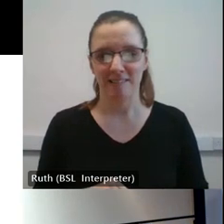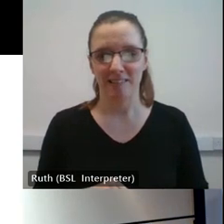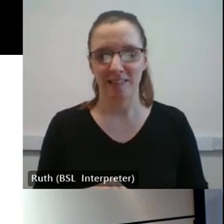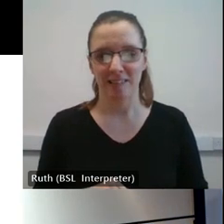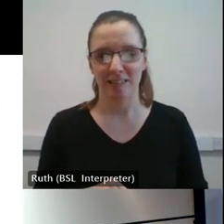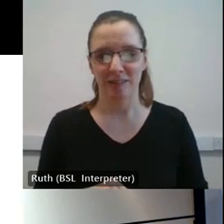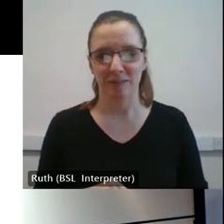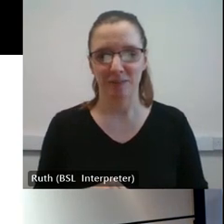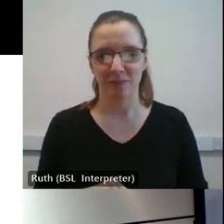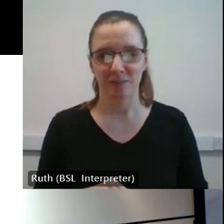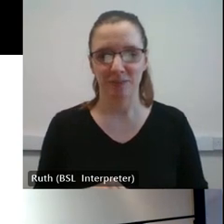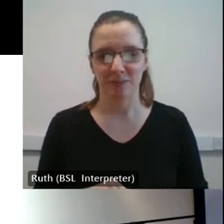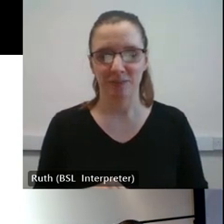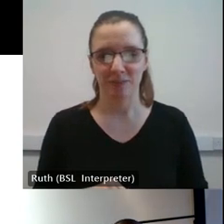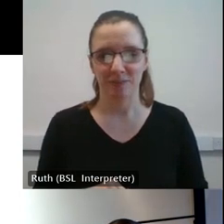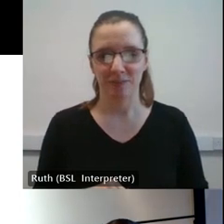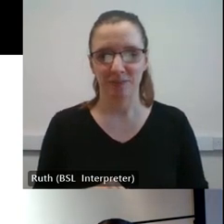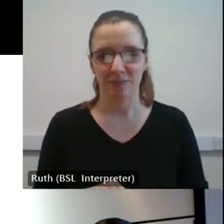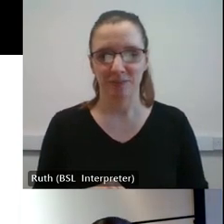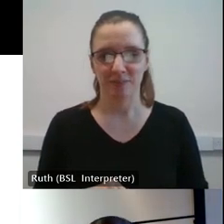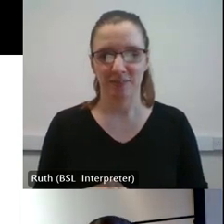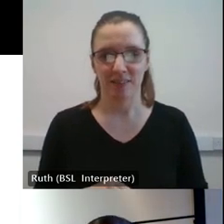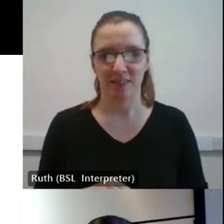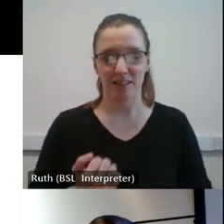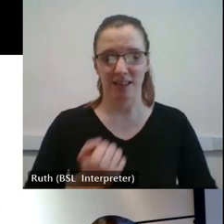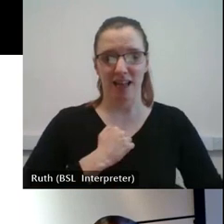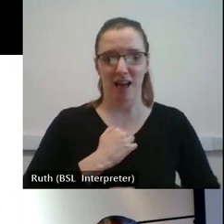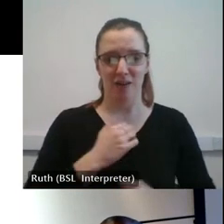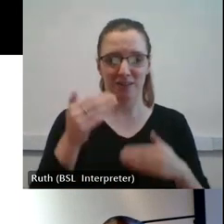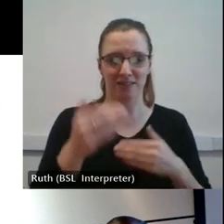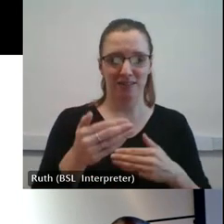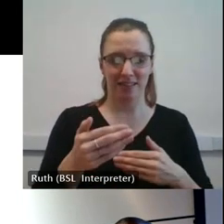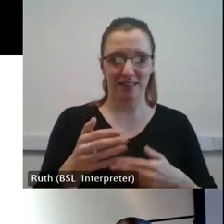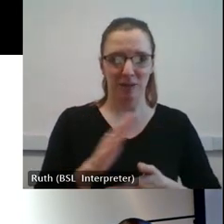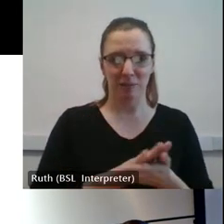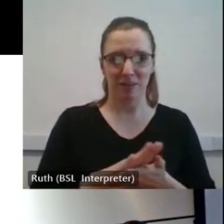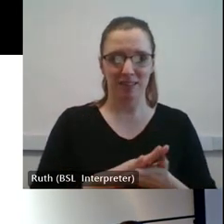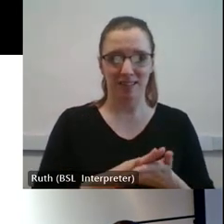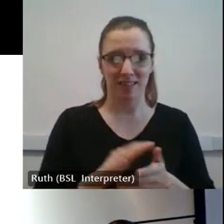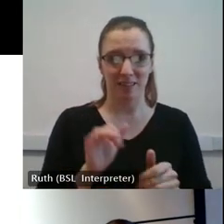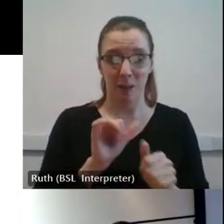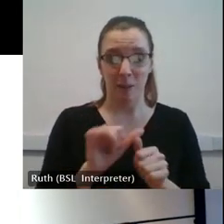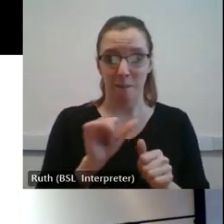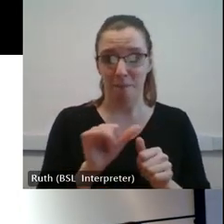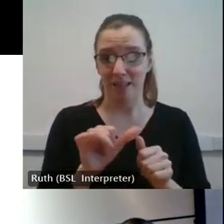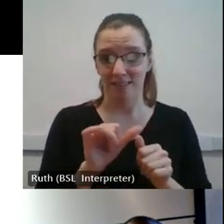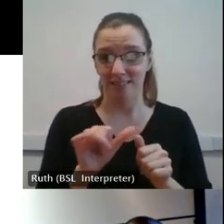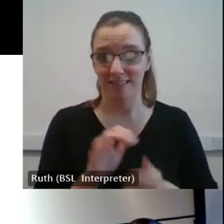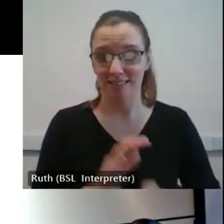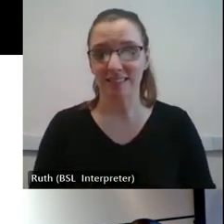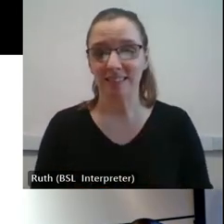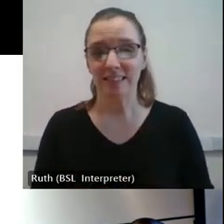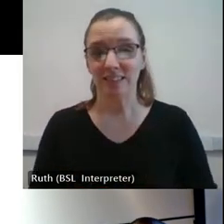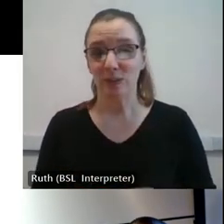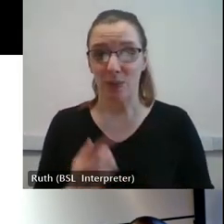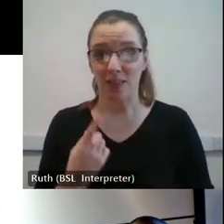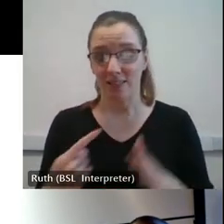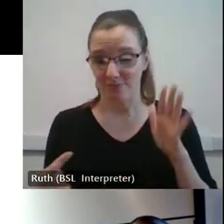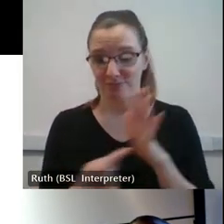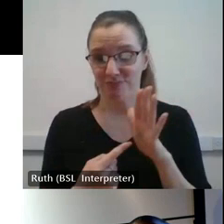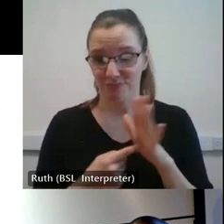if they're, if that's what our sector, the heritage sector, needs to be so much better at doing. So, you know, that's a big question